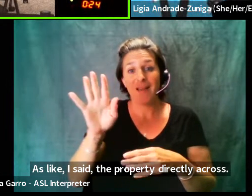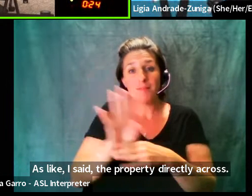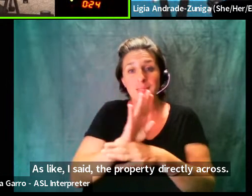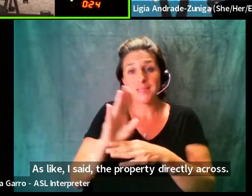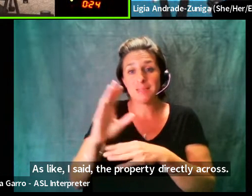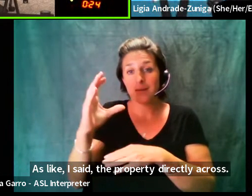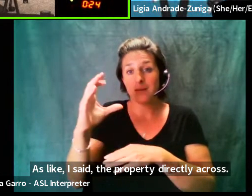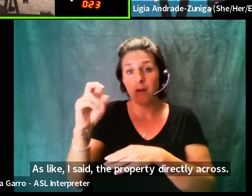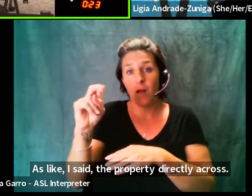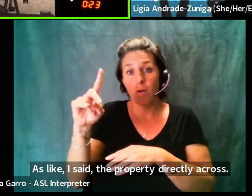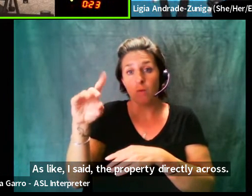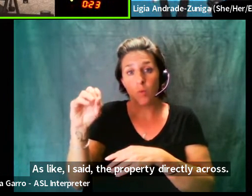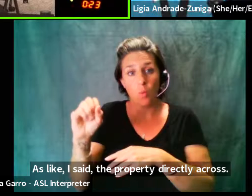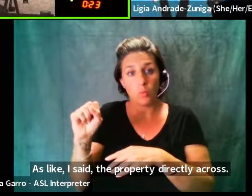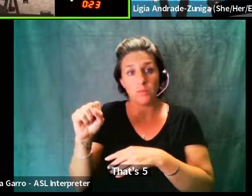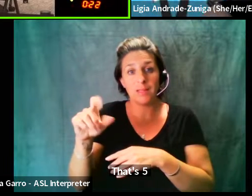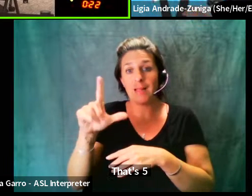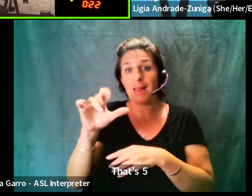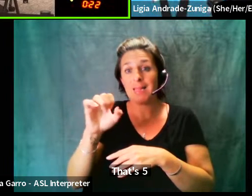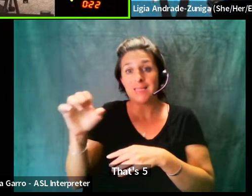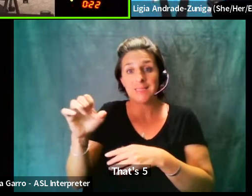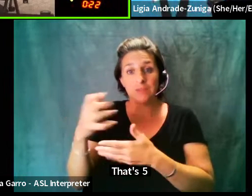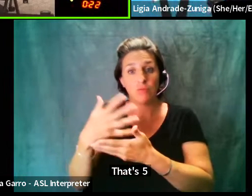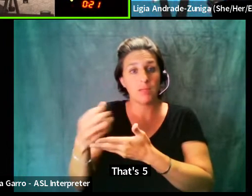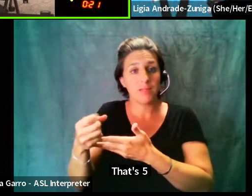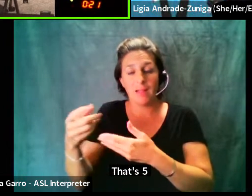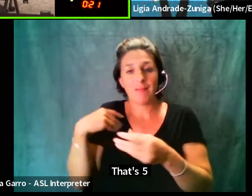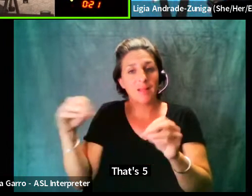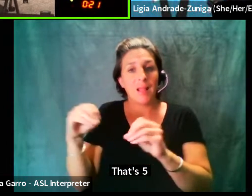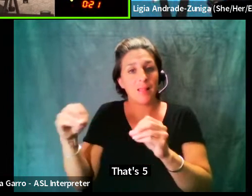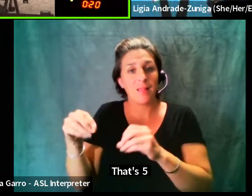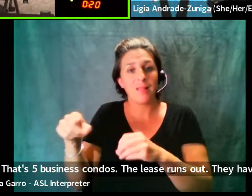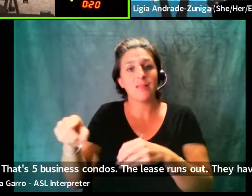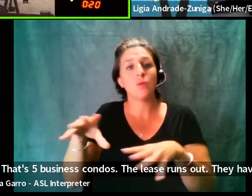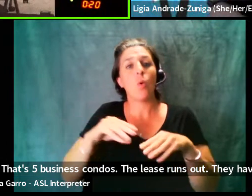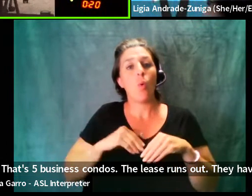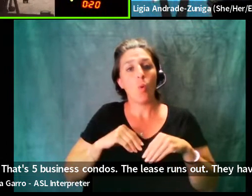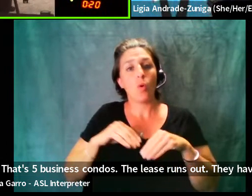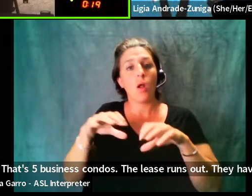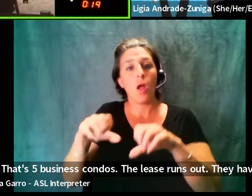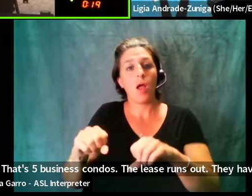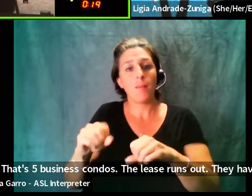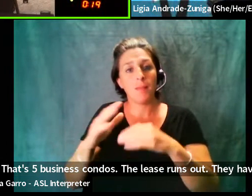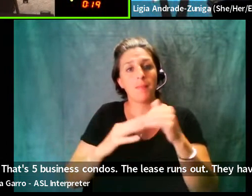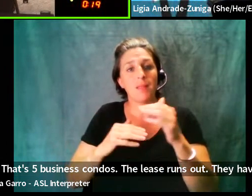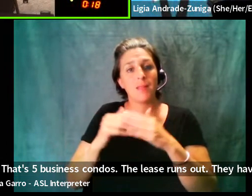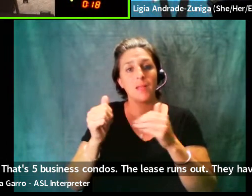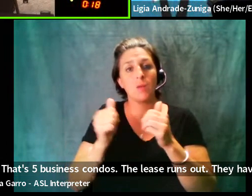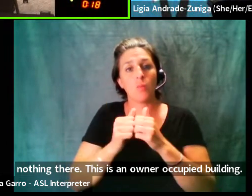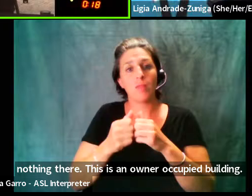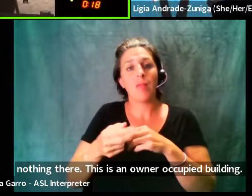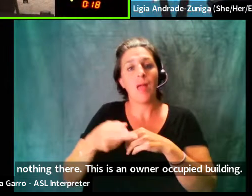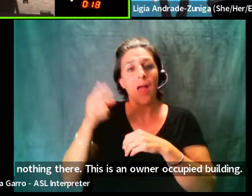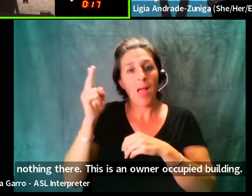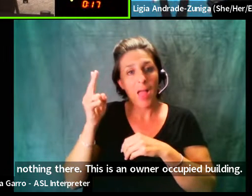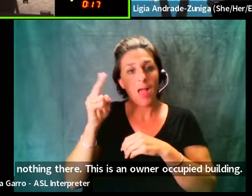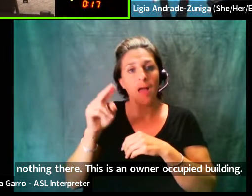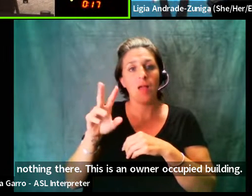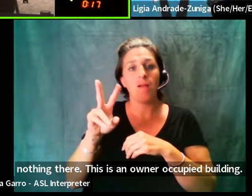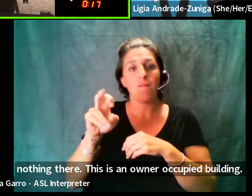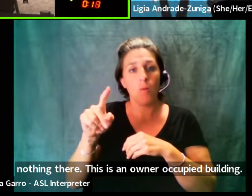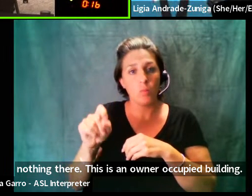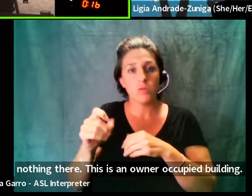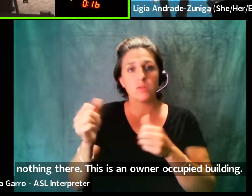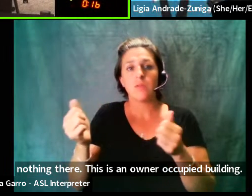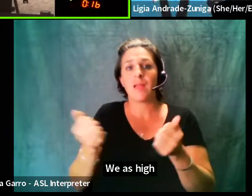condos. The lease runs out, they have nothing there. This is an owner-occupied building with high voltage, all kinds of things